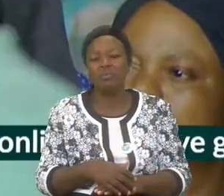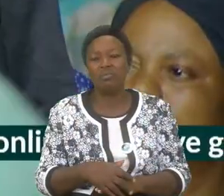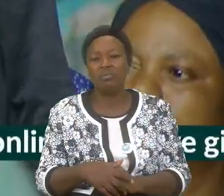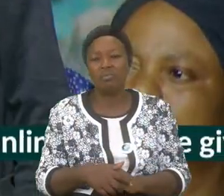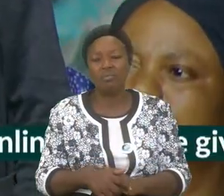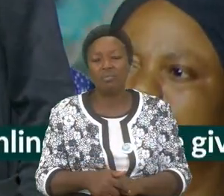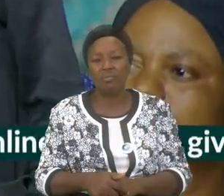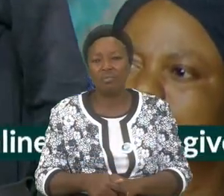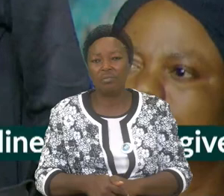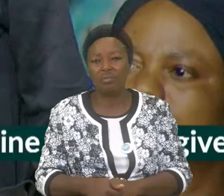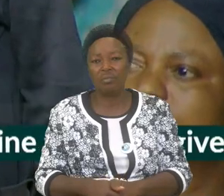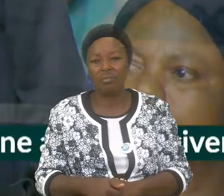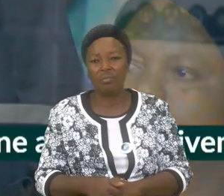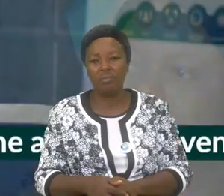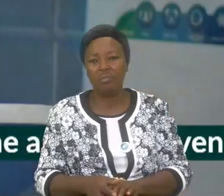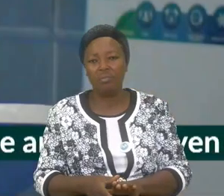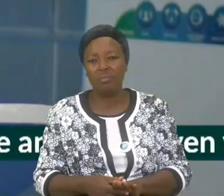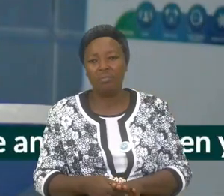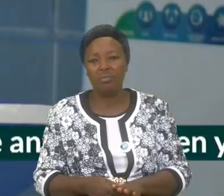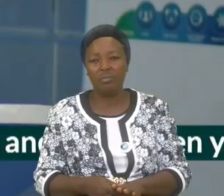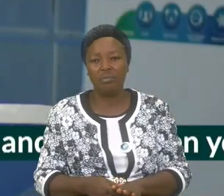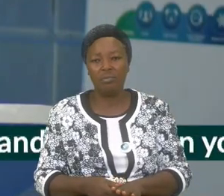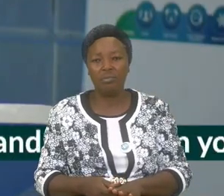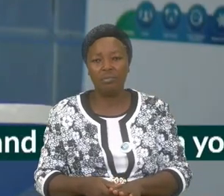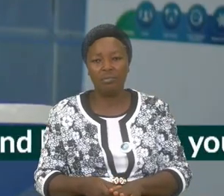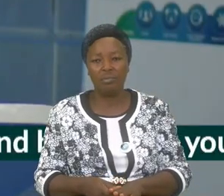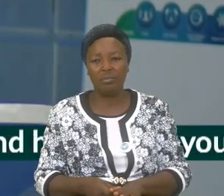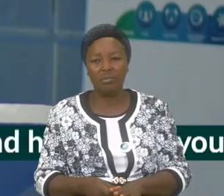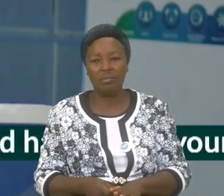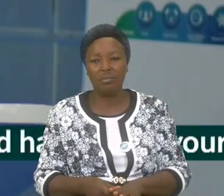They're happy to see you come into God's kingdom,